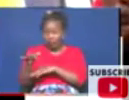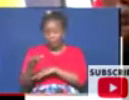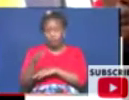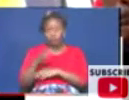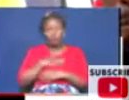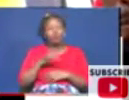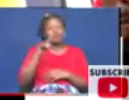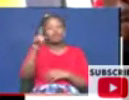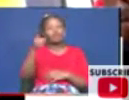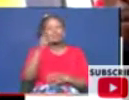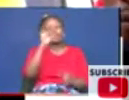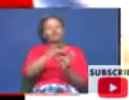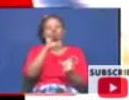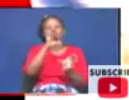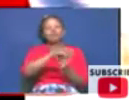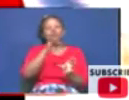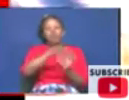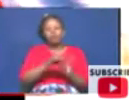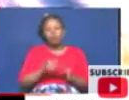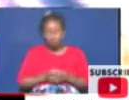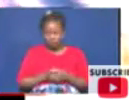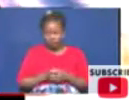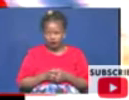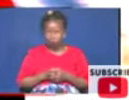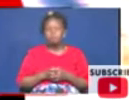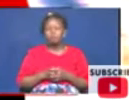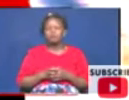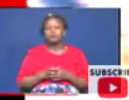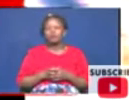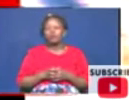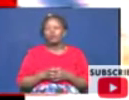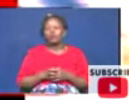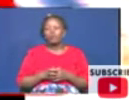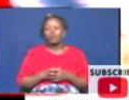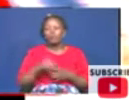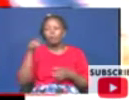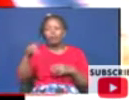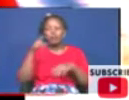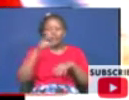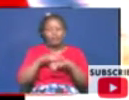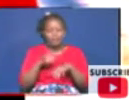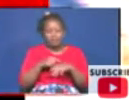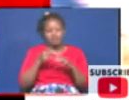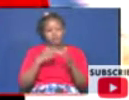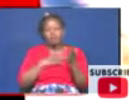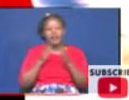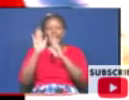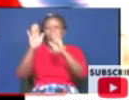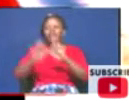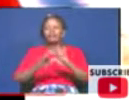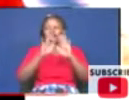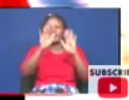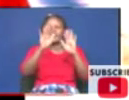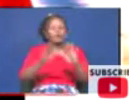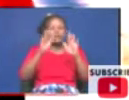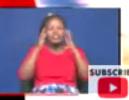Primary School polling station where I vote. Kini wakati huu, I've done my part. Okay?